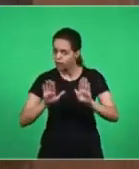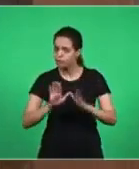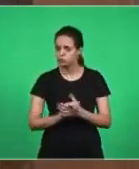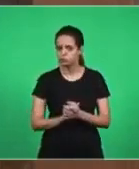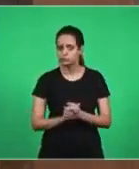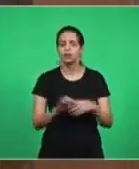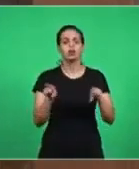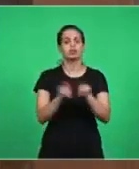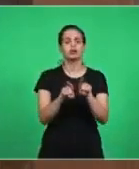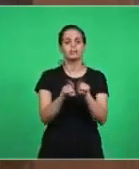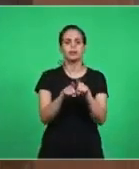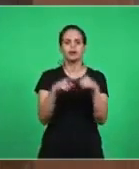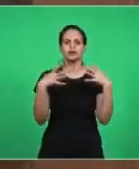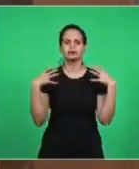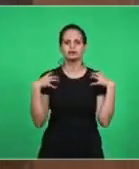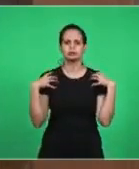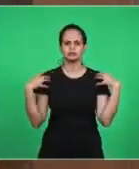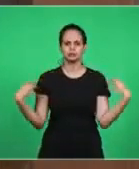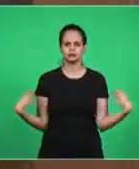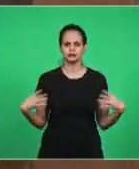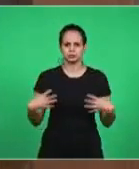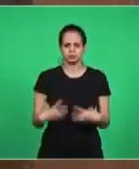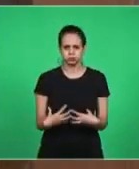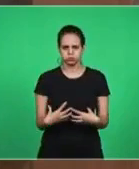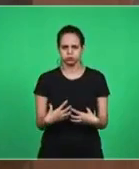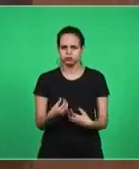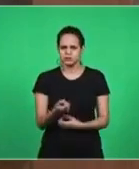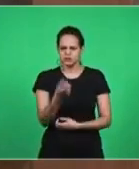have foreign apparel.